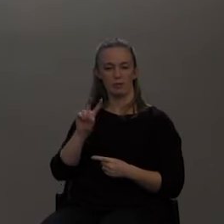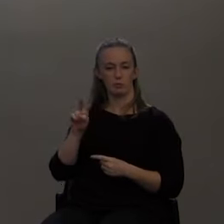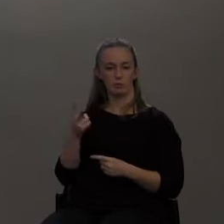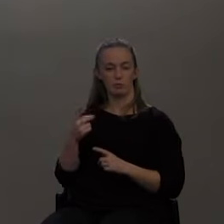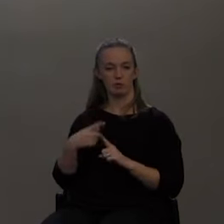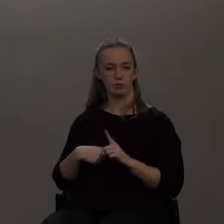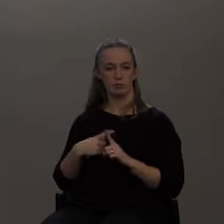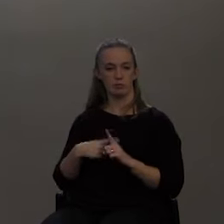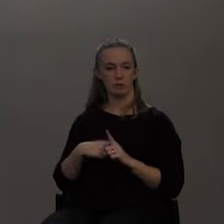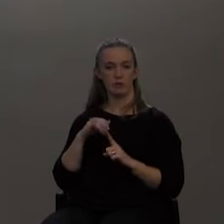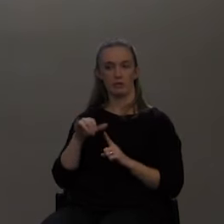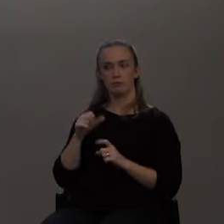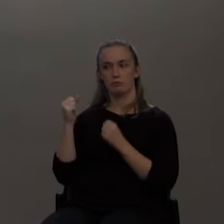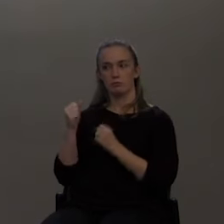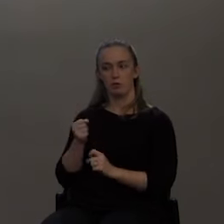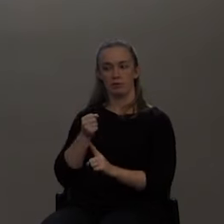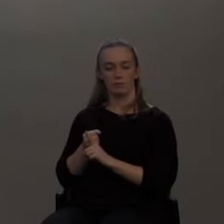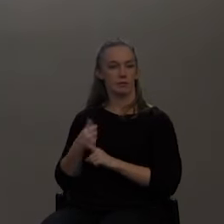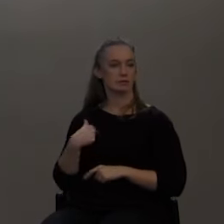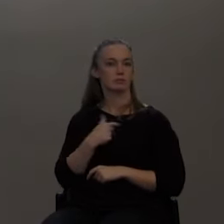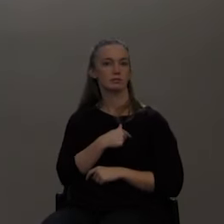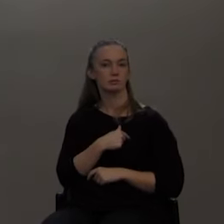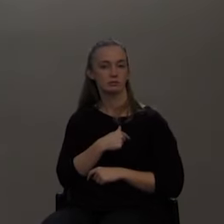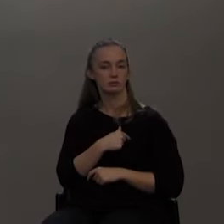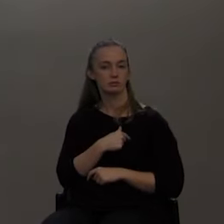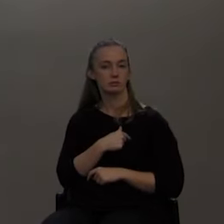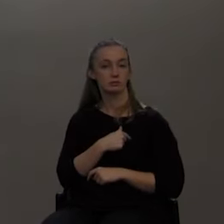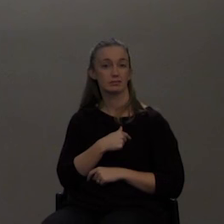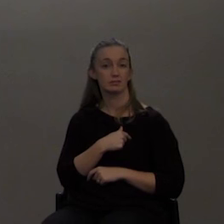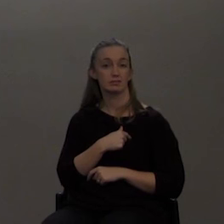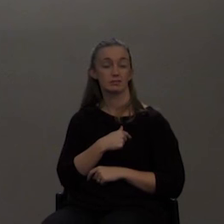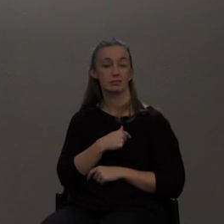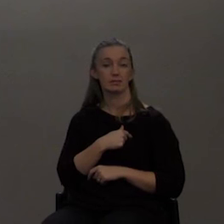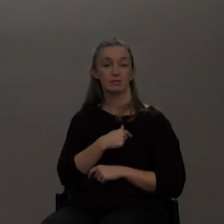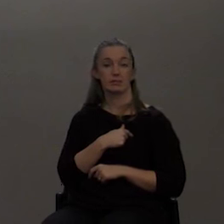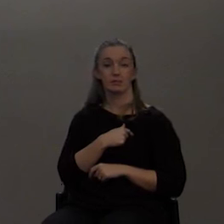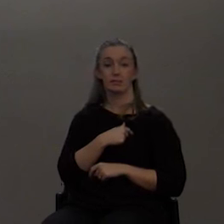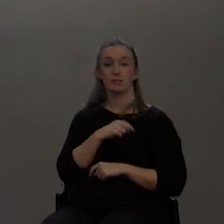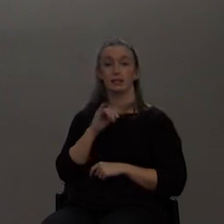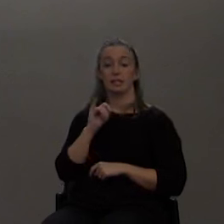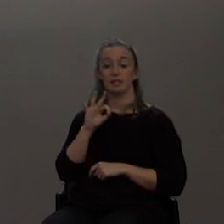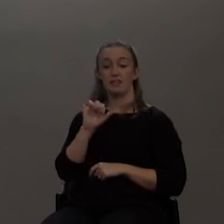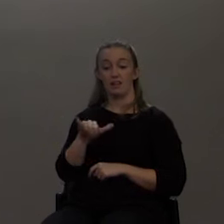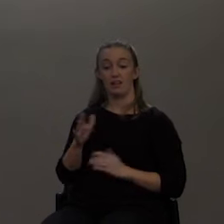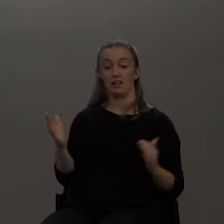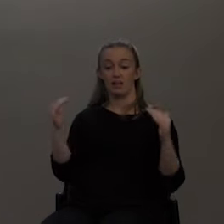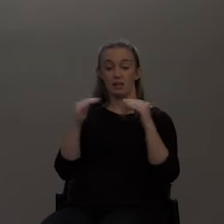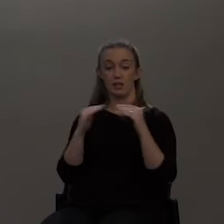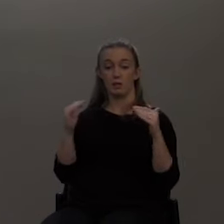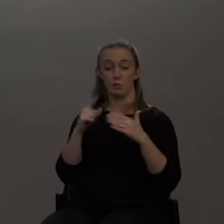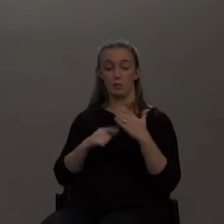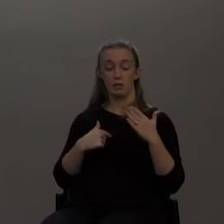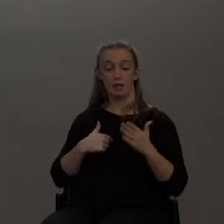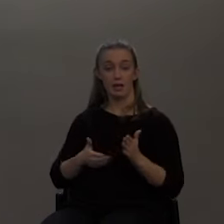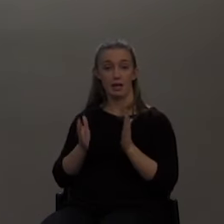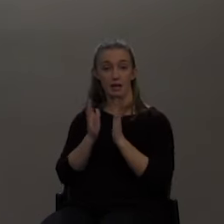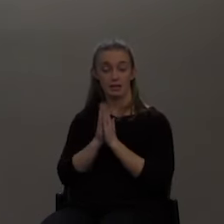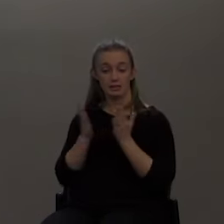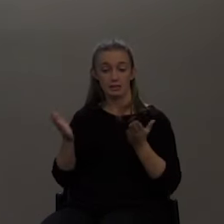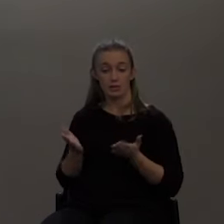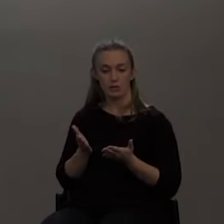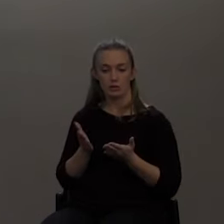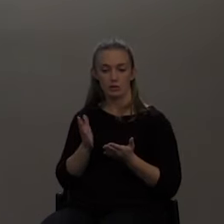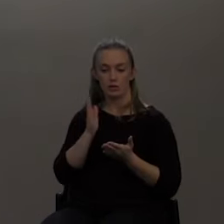has a profound effect on us. Because all things being equal, if that levels to what we're asking, it's going to be a very